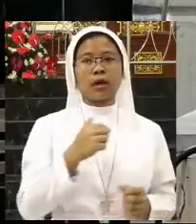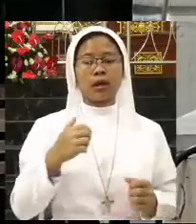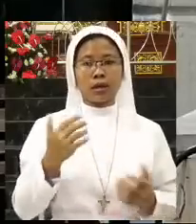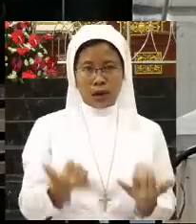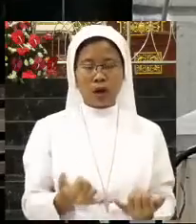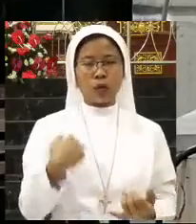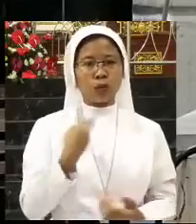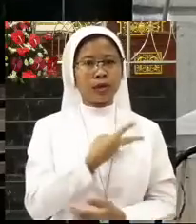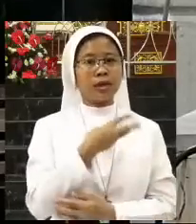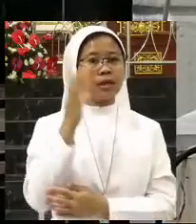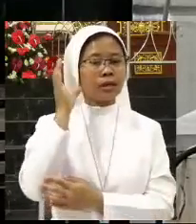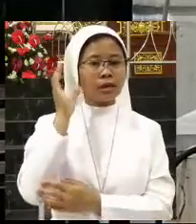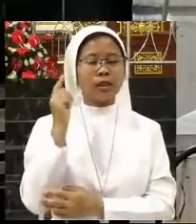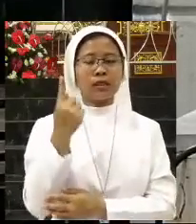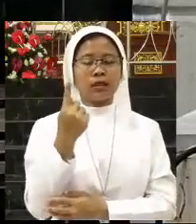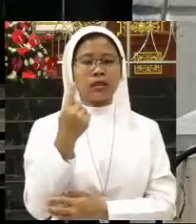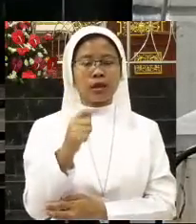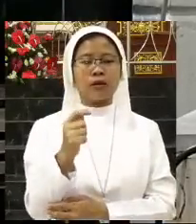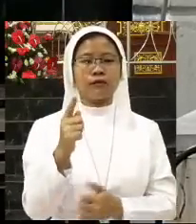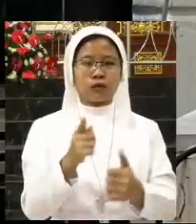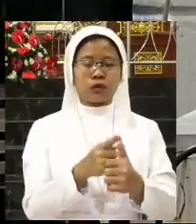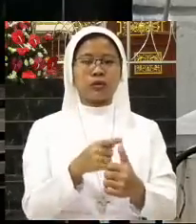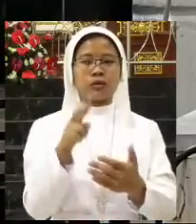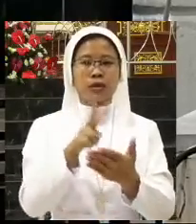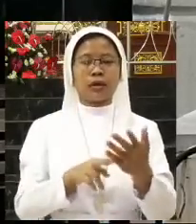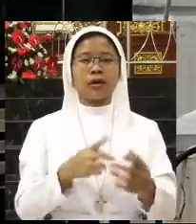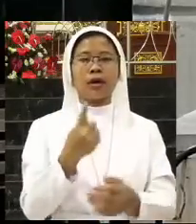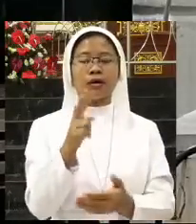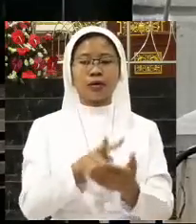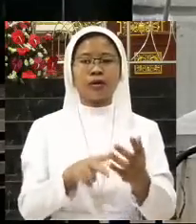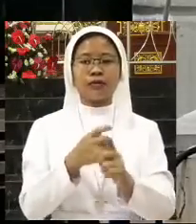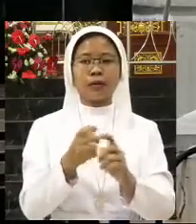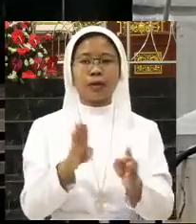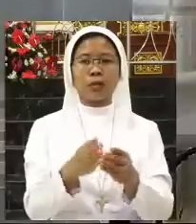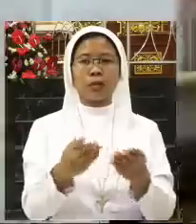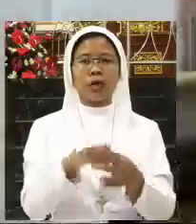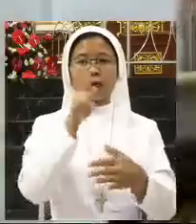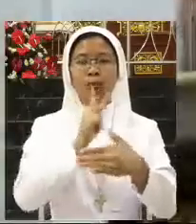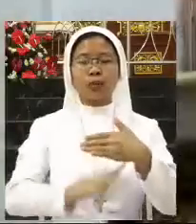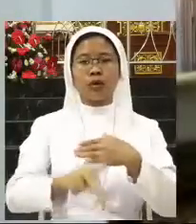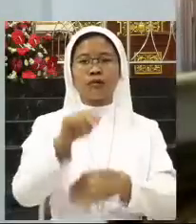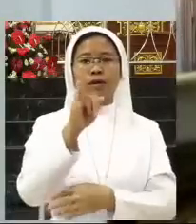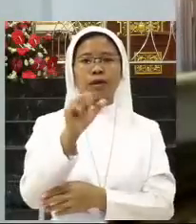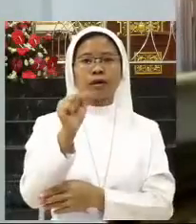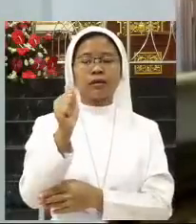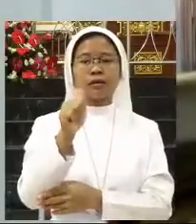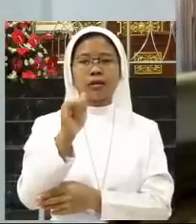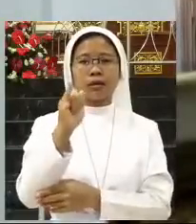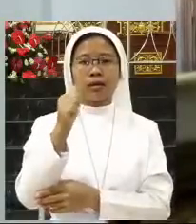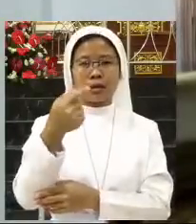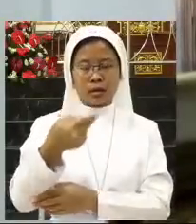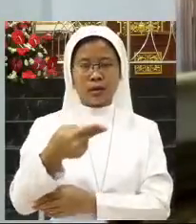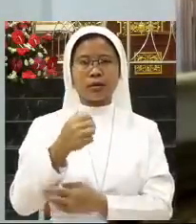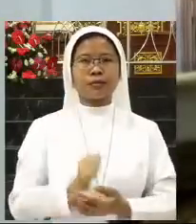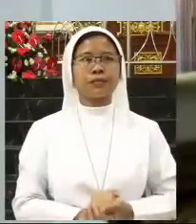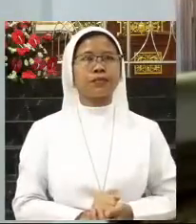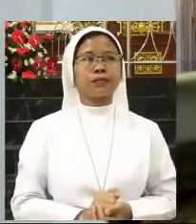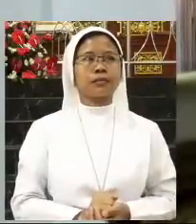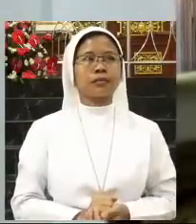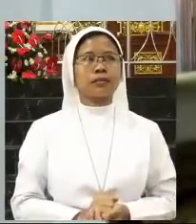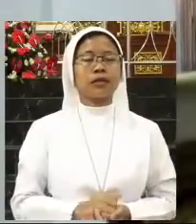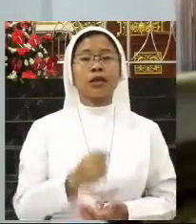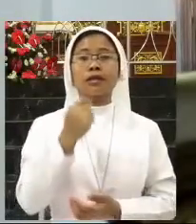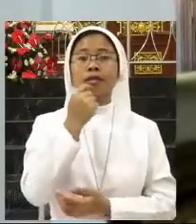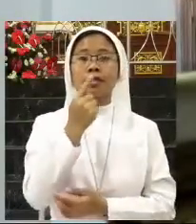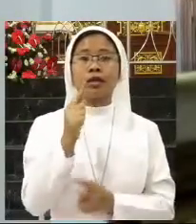now listen to the first reading. A reading from the book of the prophet Isaiah. Say